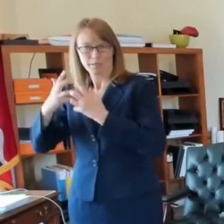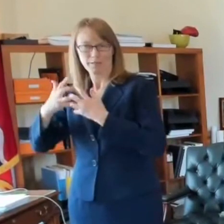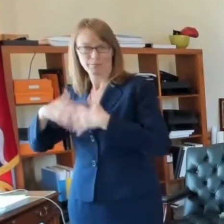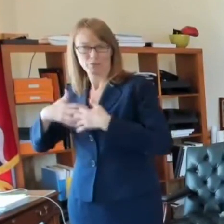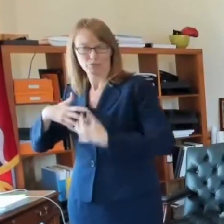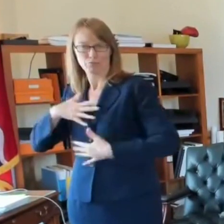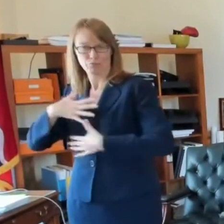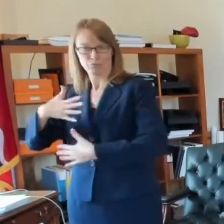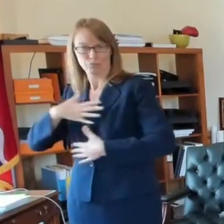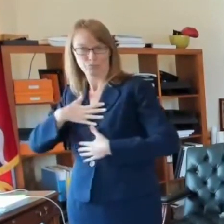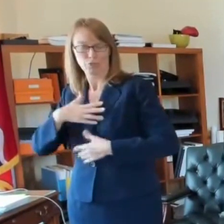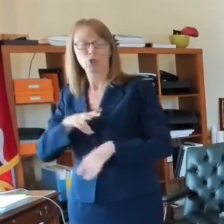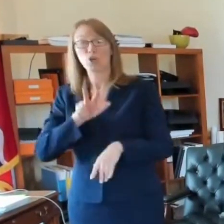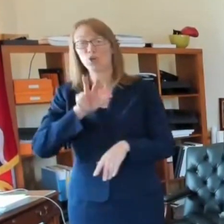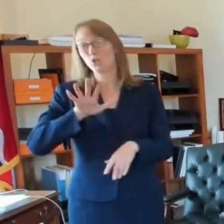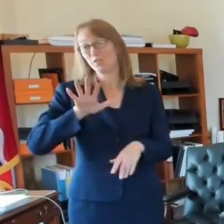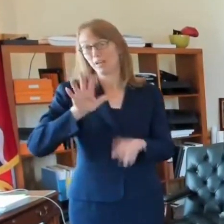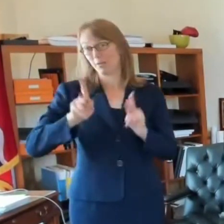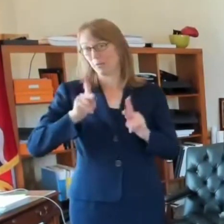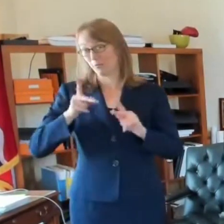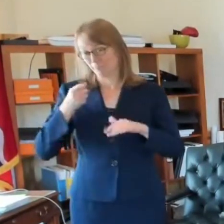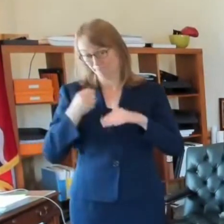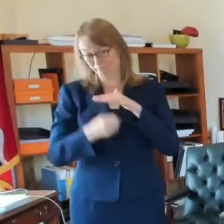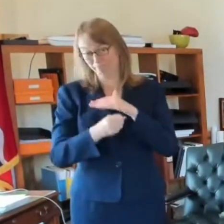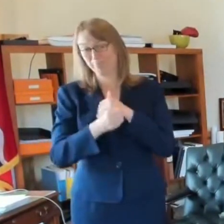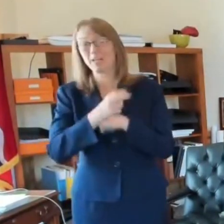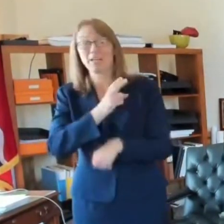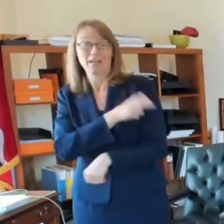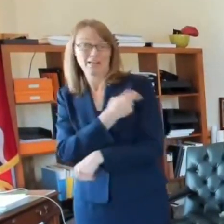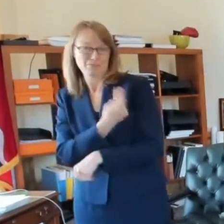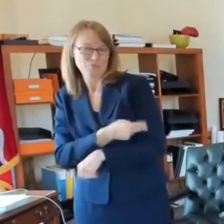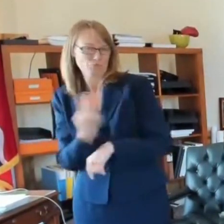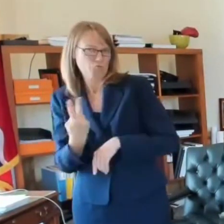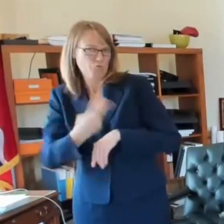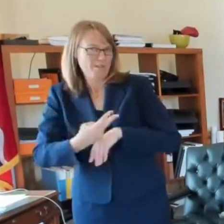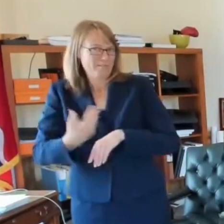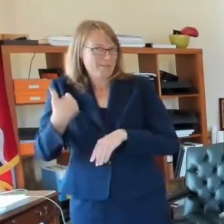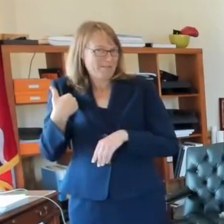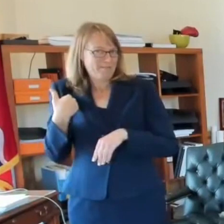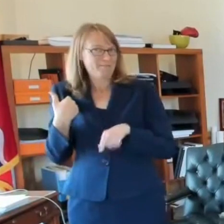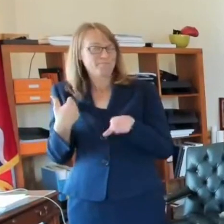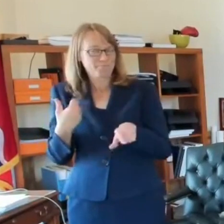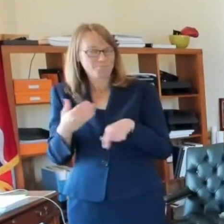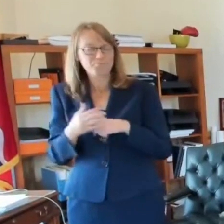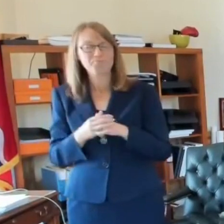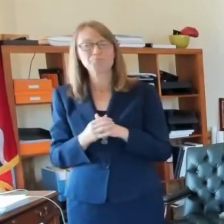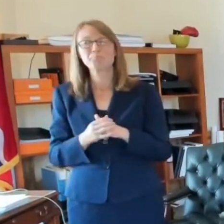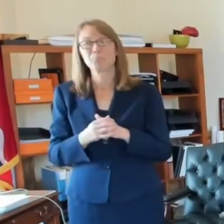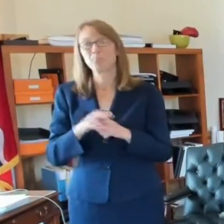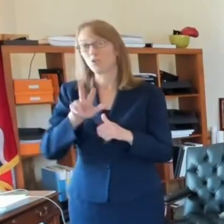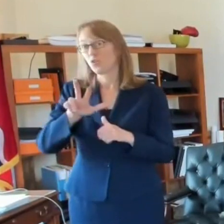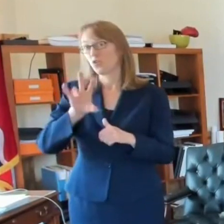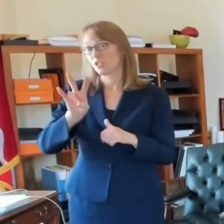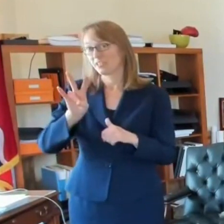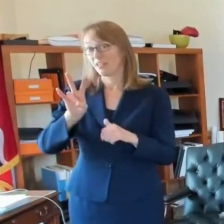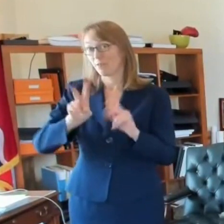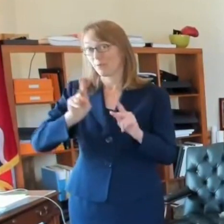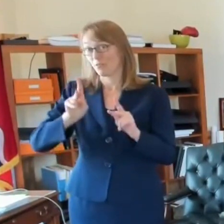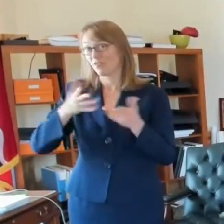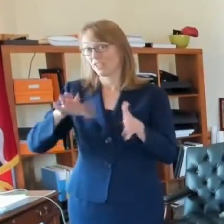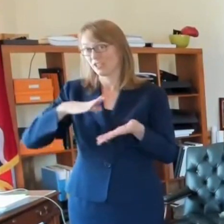35 patients admitted to the hospital 2 days ago, so, and 37